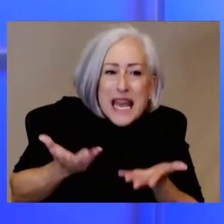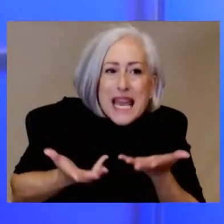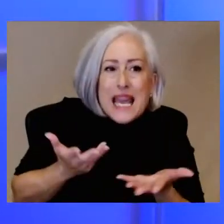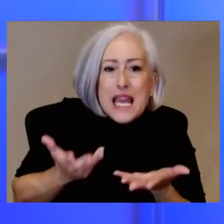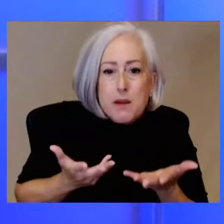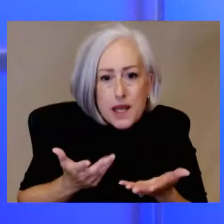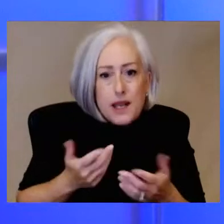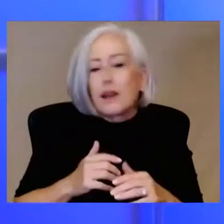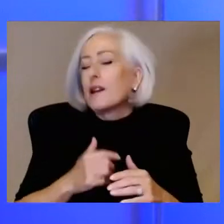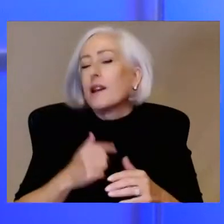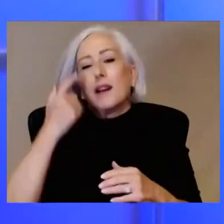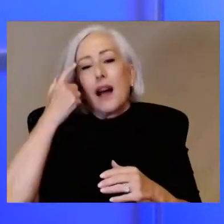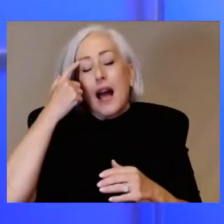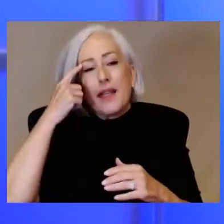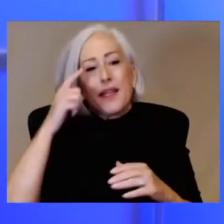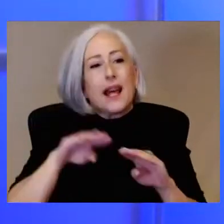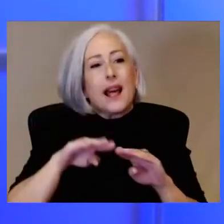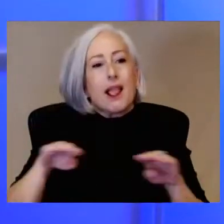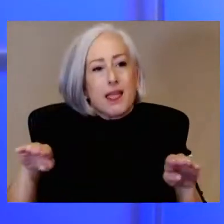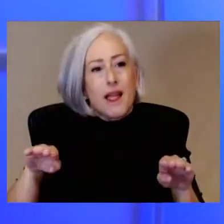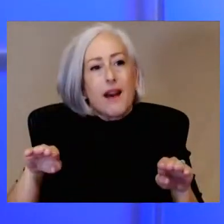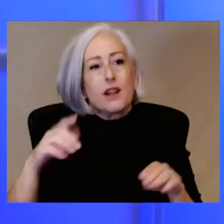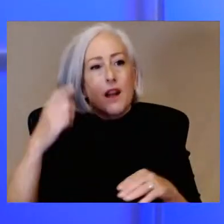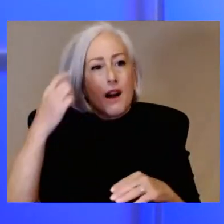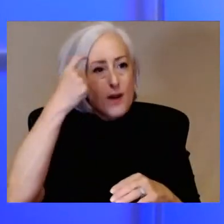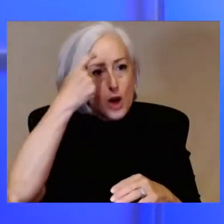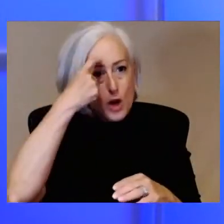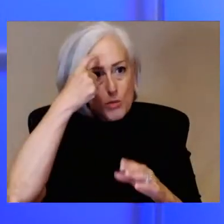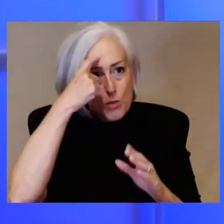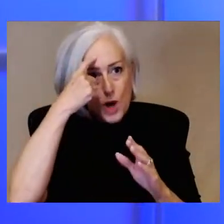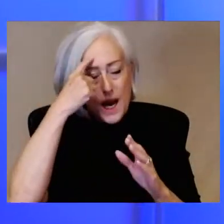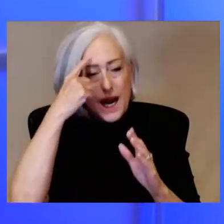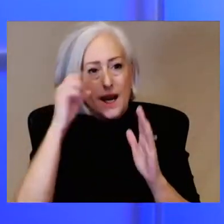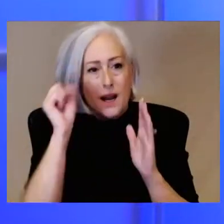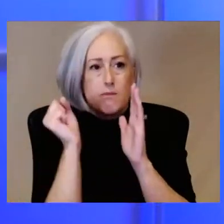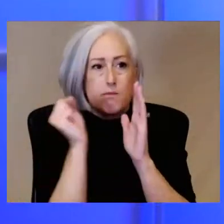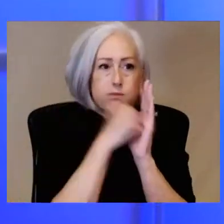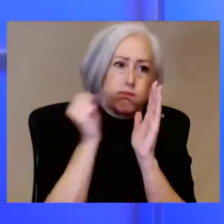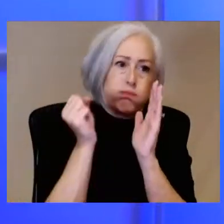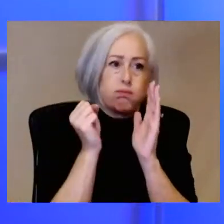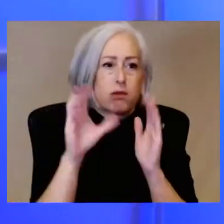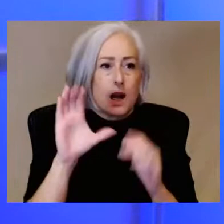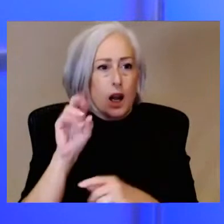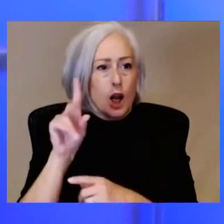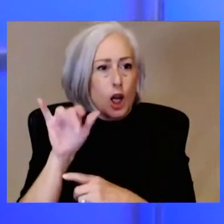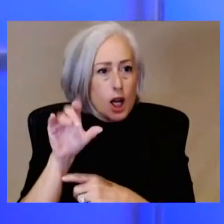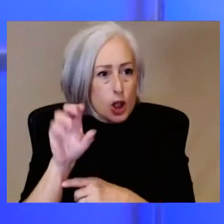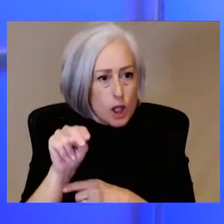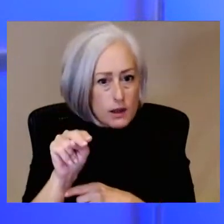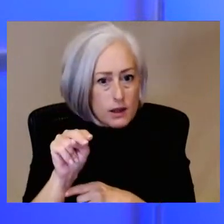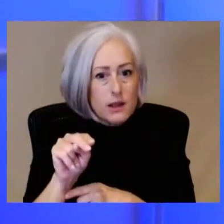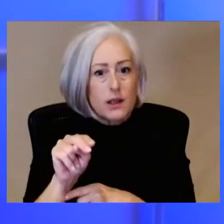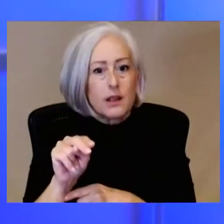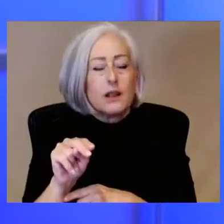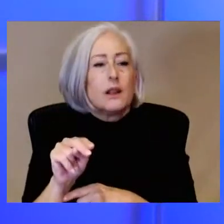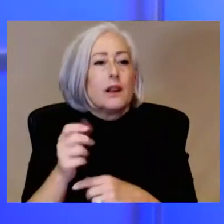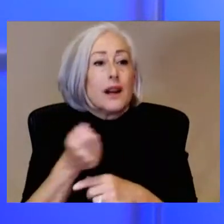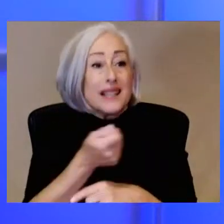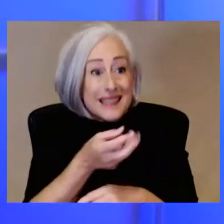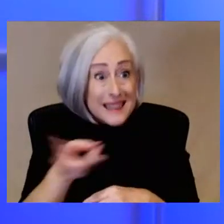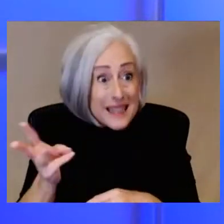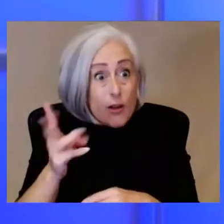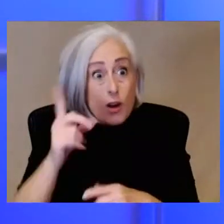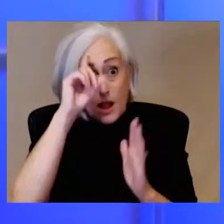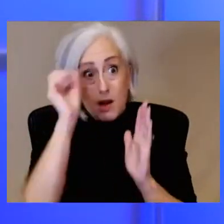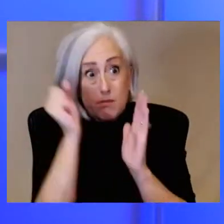intensity of the brain injury, but sort of lots of those micro traumatic brain injuries